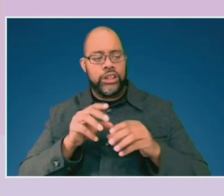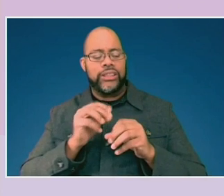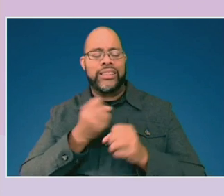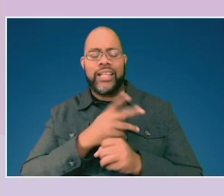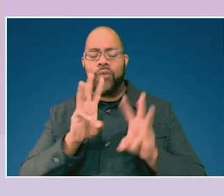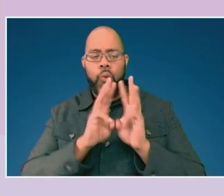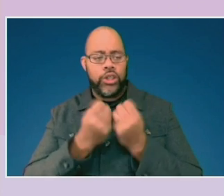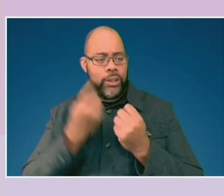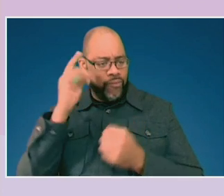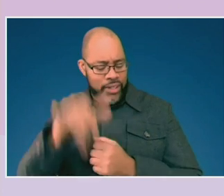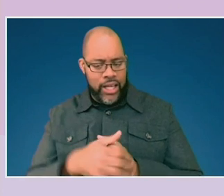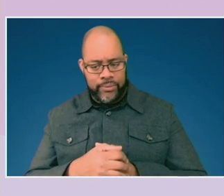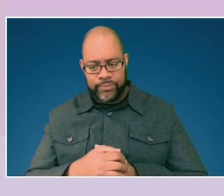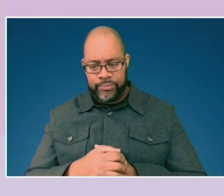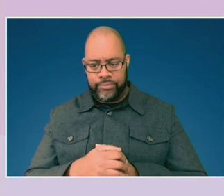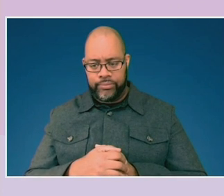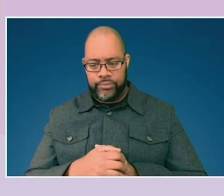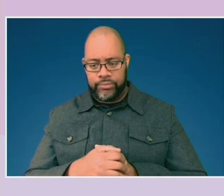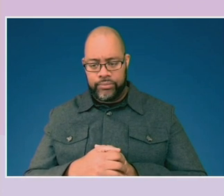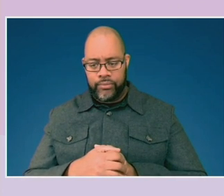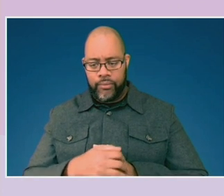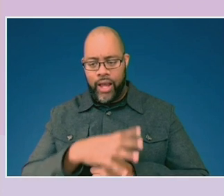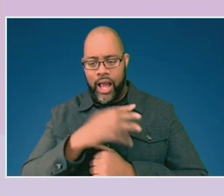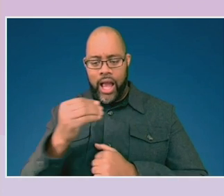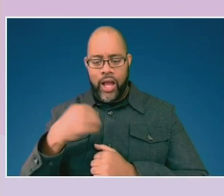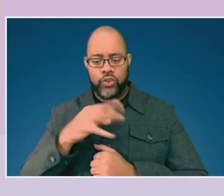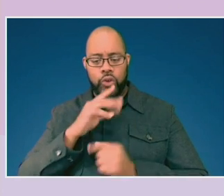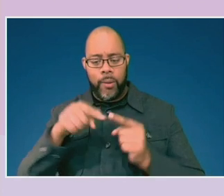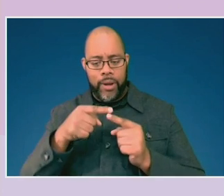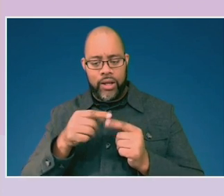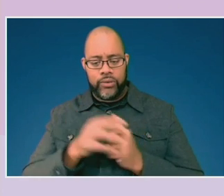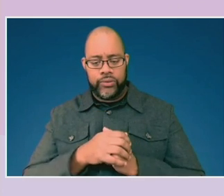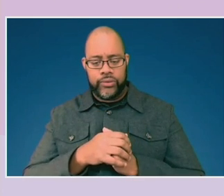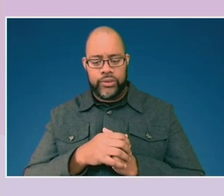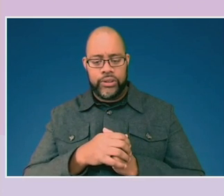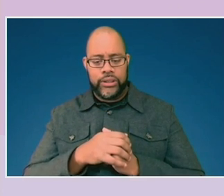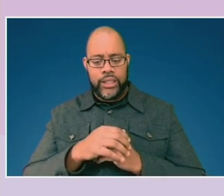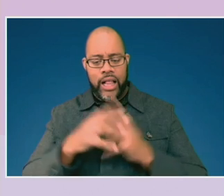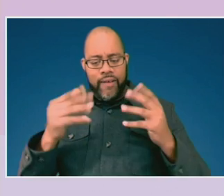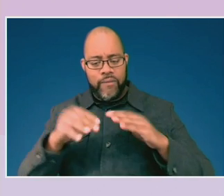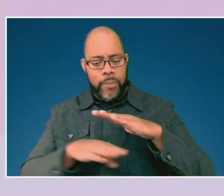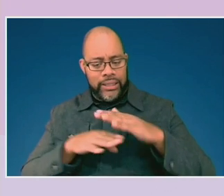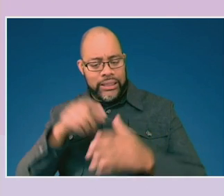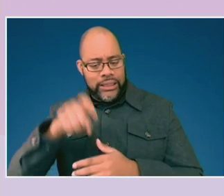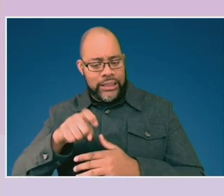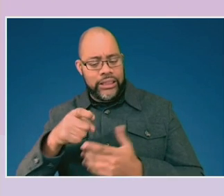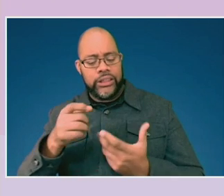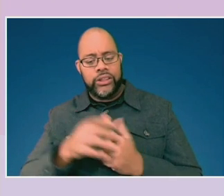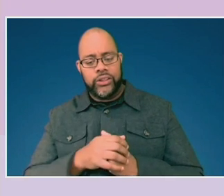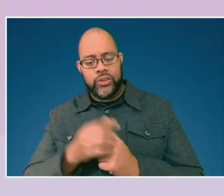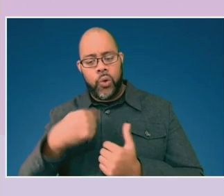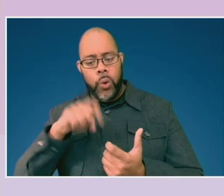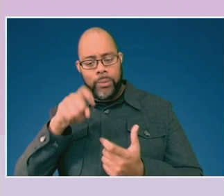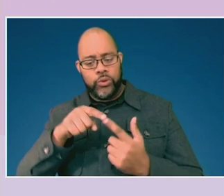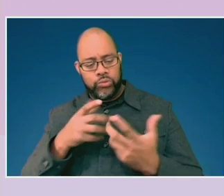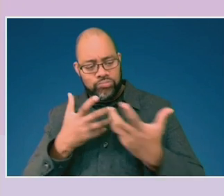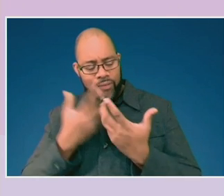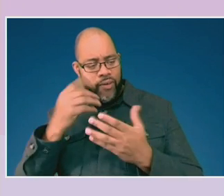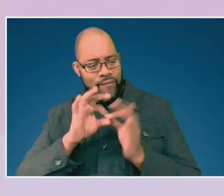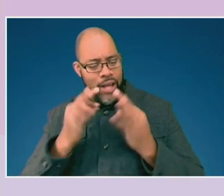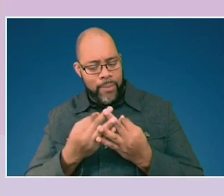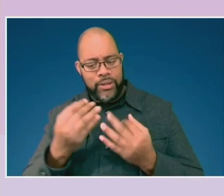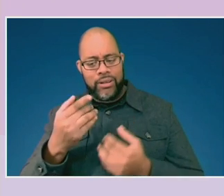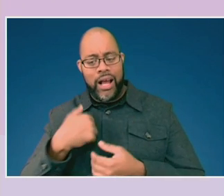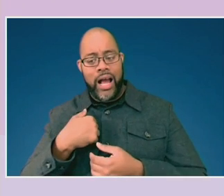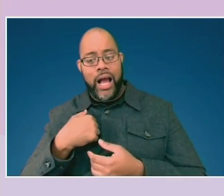well. And I talked about, of course, a lot of the basic needs that we are able to meet for families. And I do mean